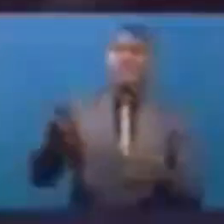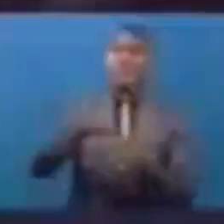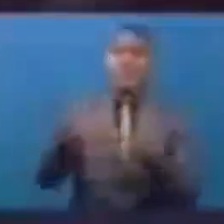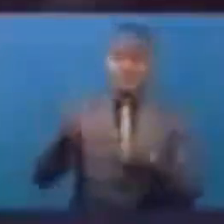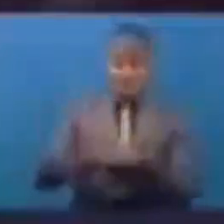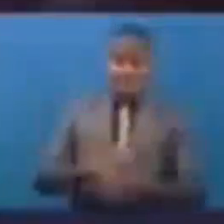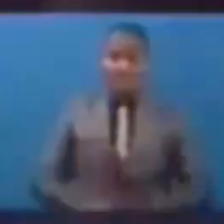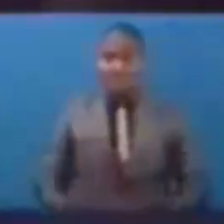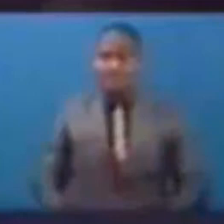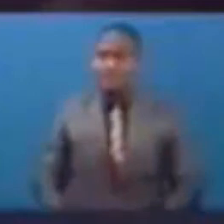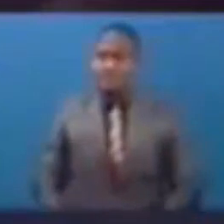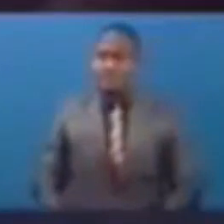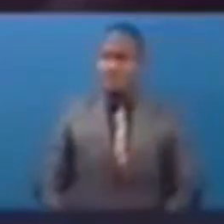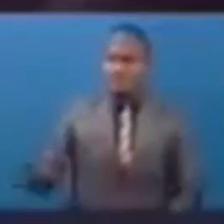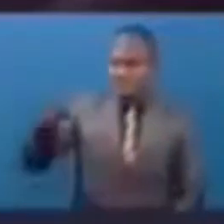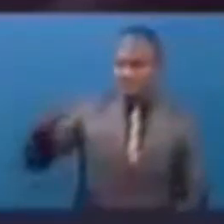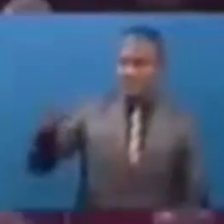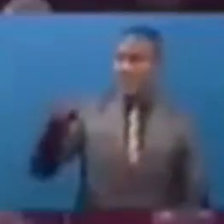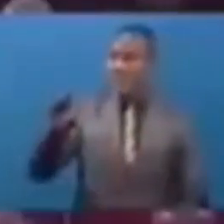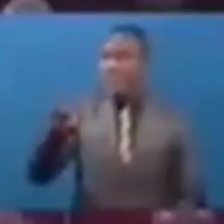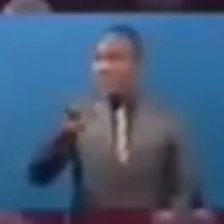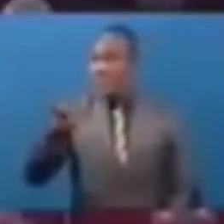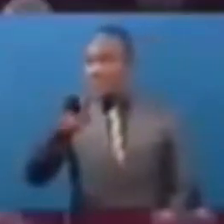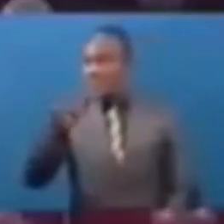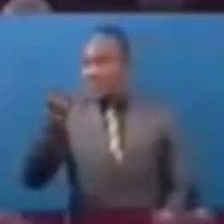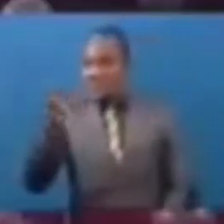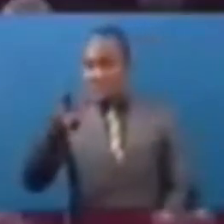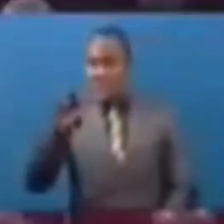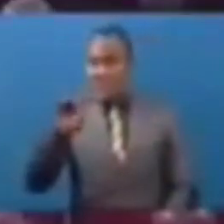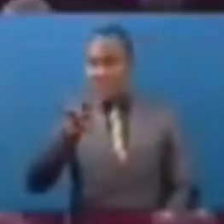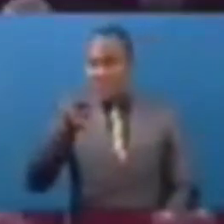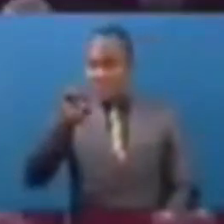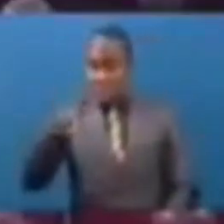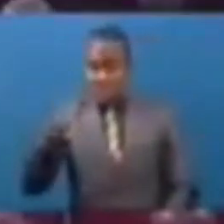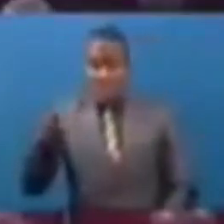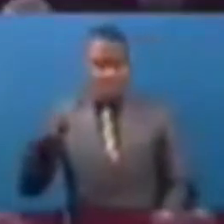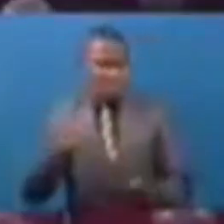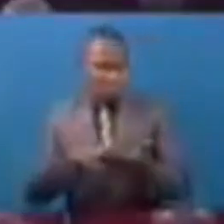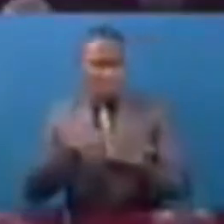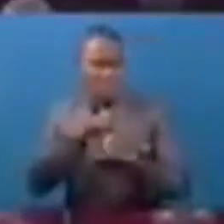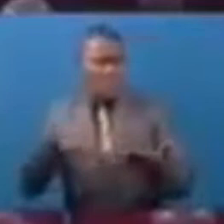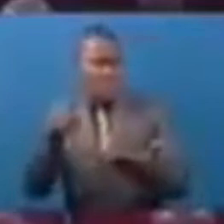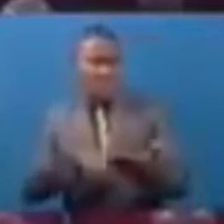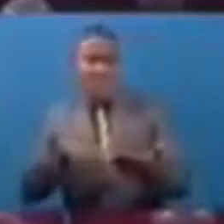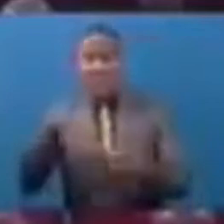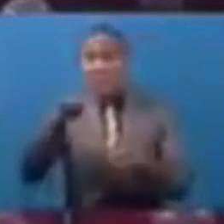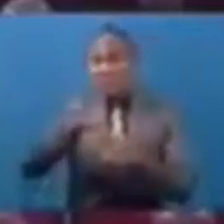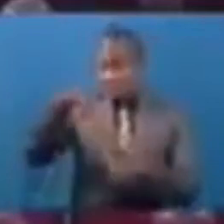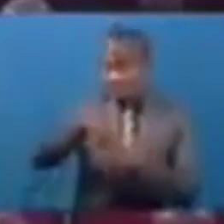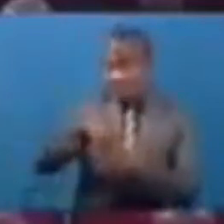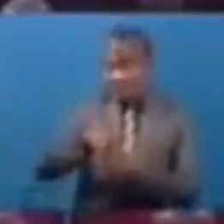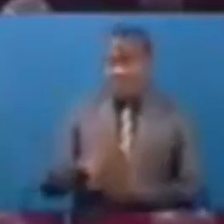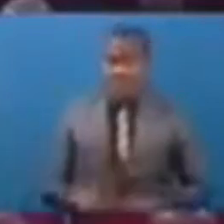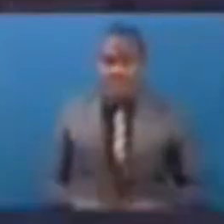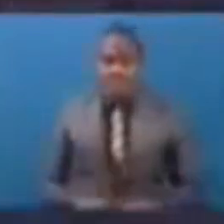areas affected. Bafu Bonnie JSC grants the claim of voting without biometric verification, cancels the